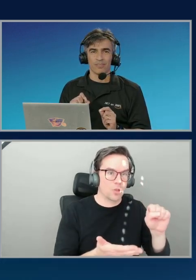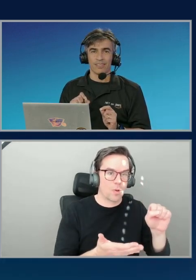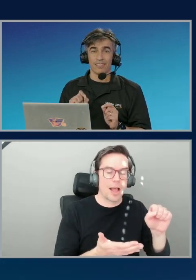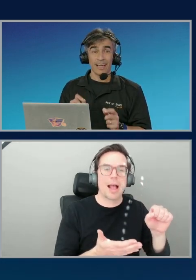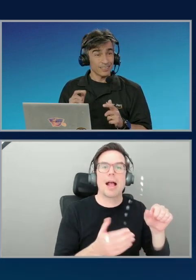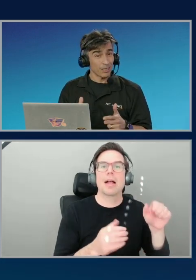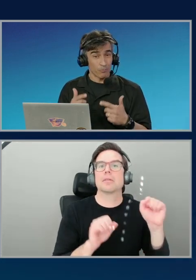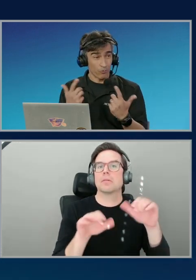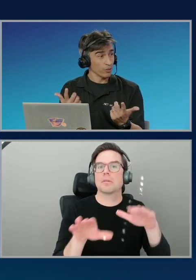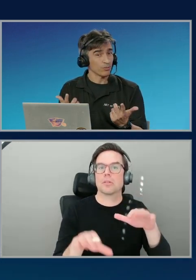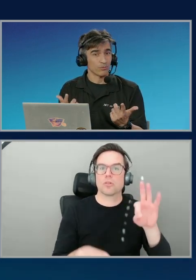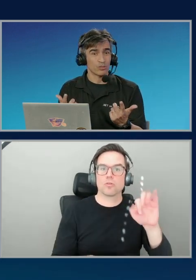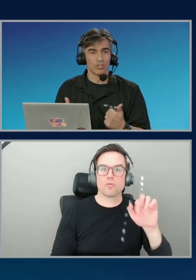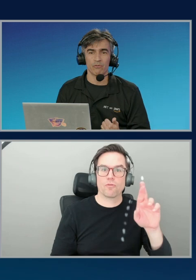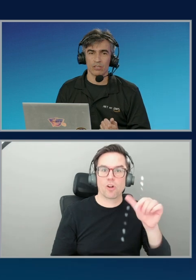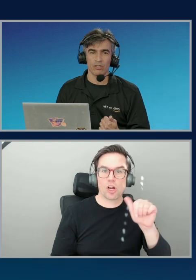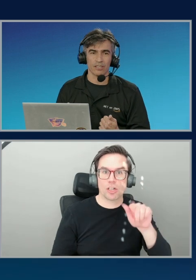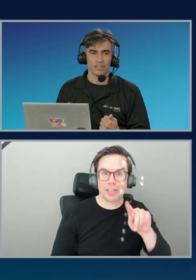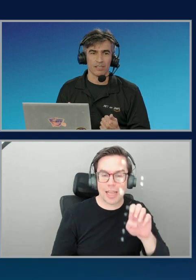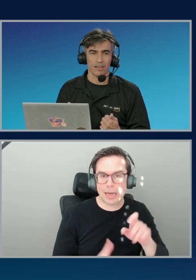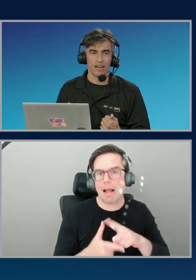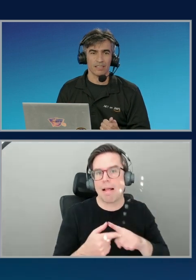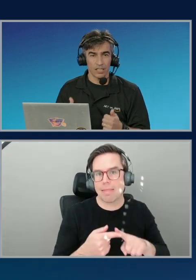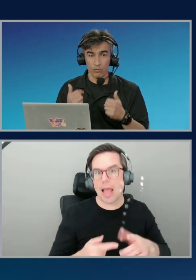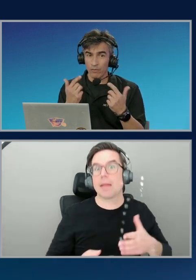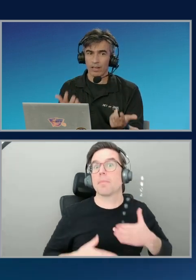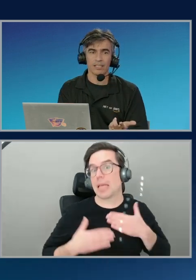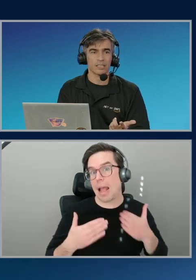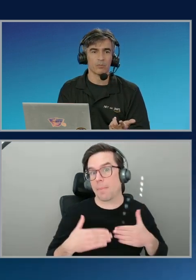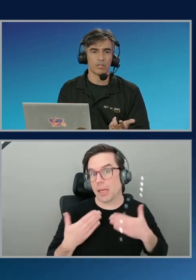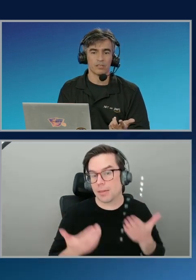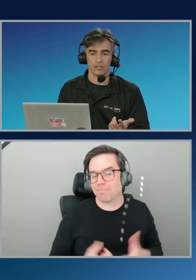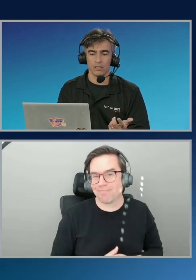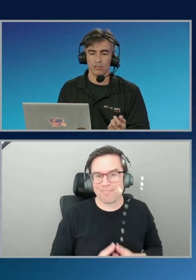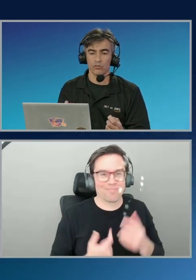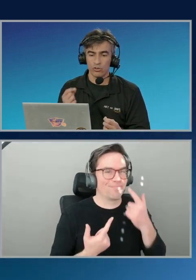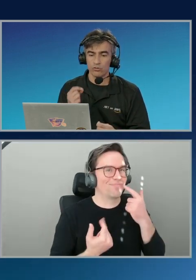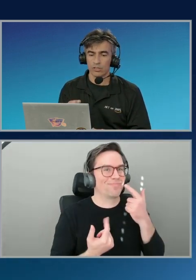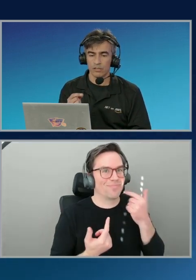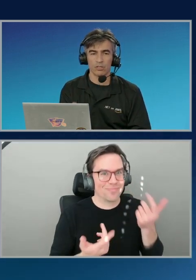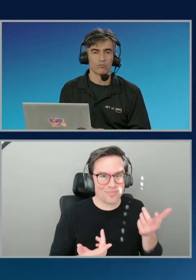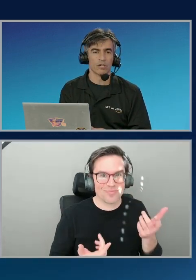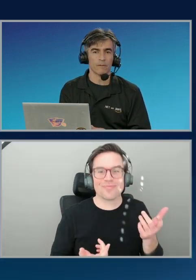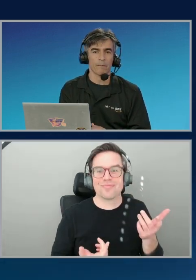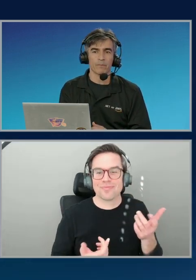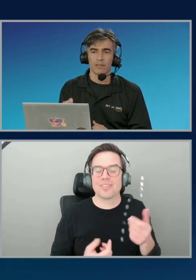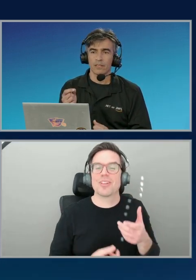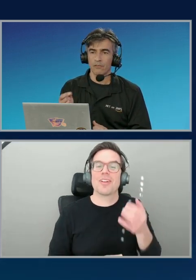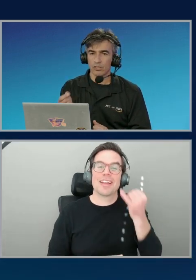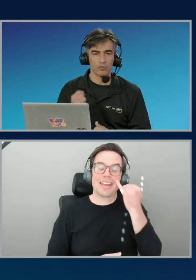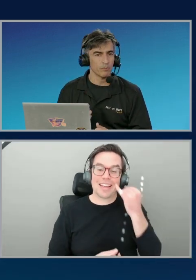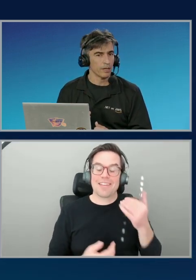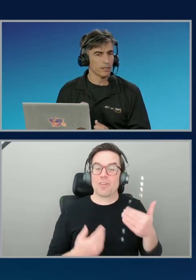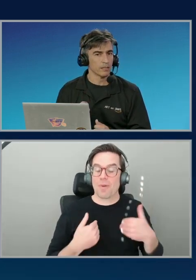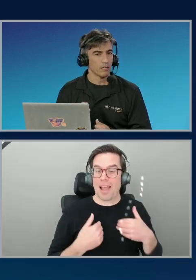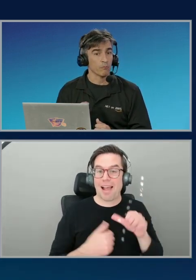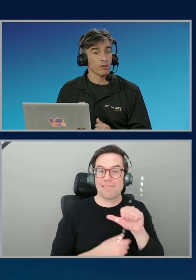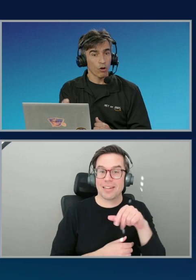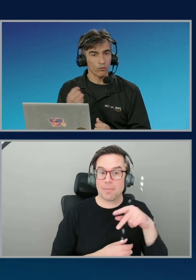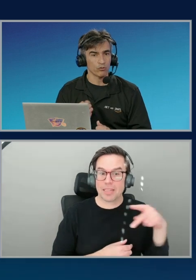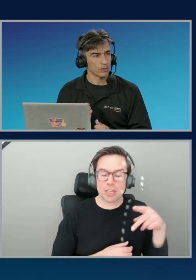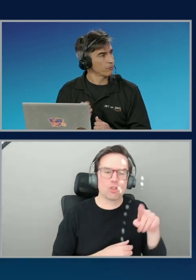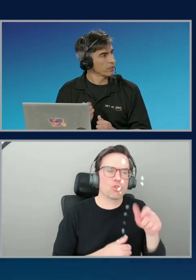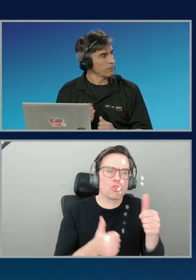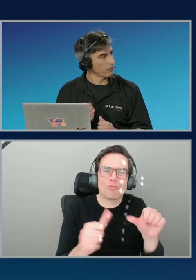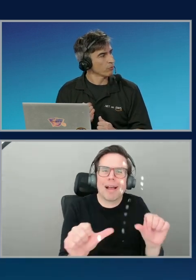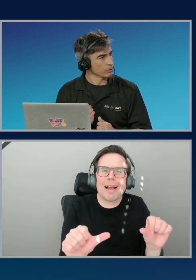So next step for you is to give it a try. I think if you have a legacy application, you should give it a try. Give us feedback. We